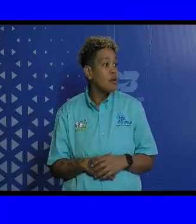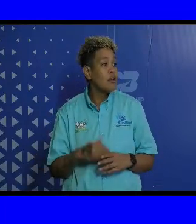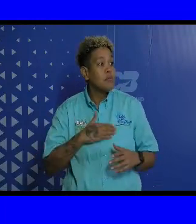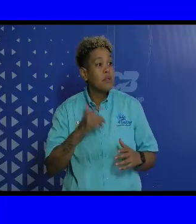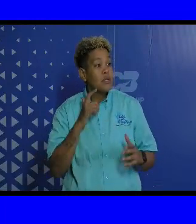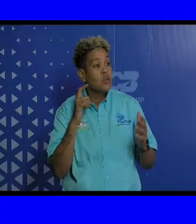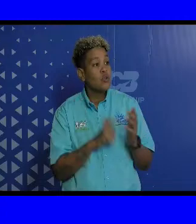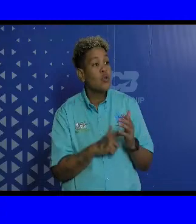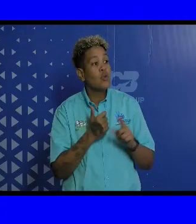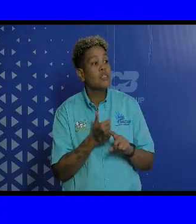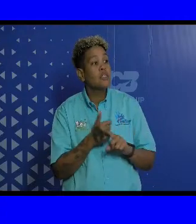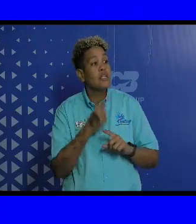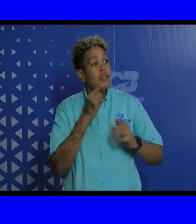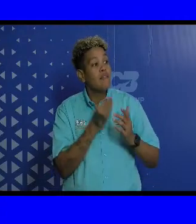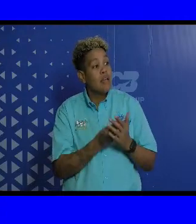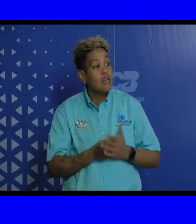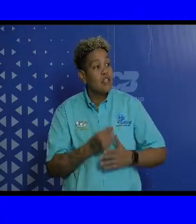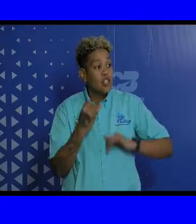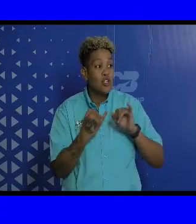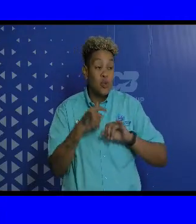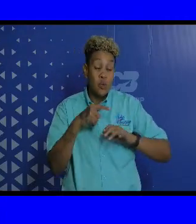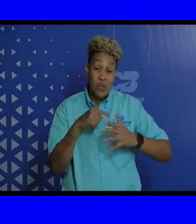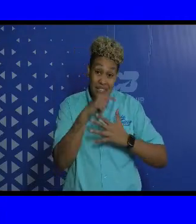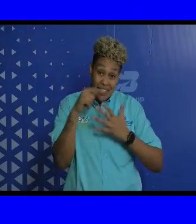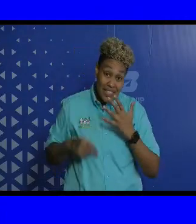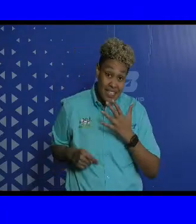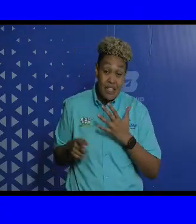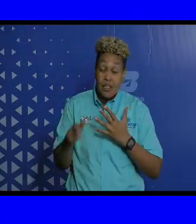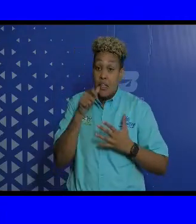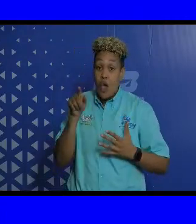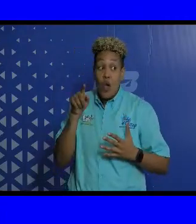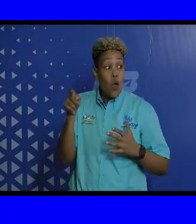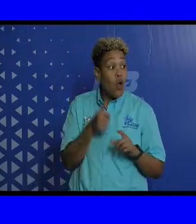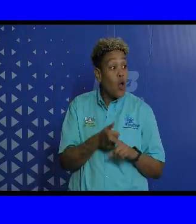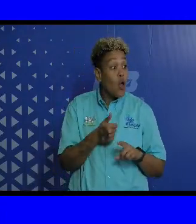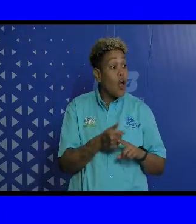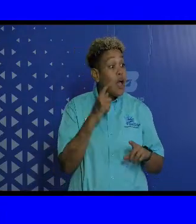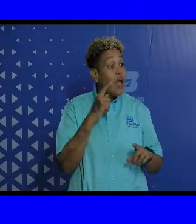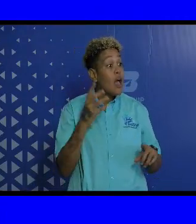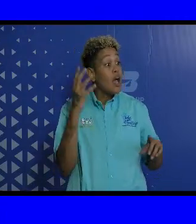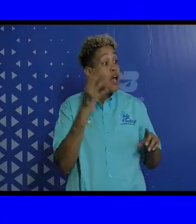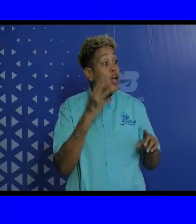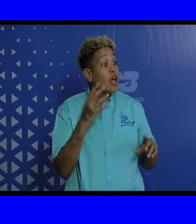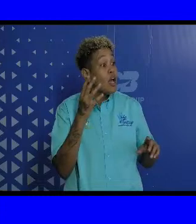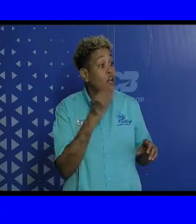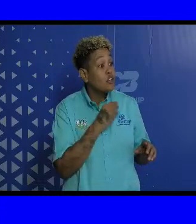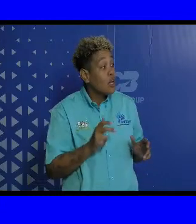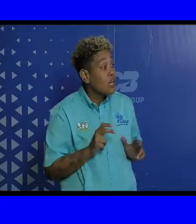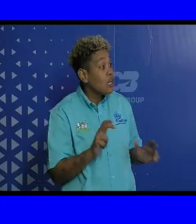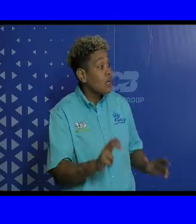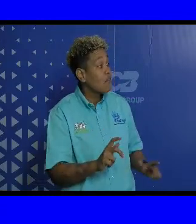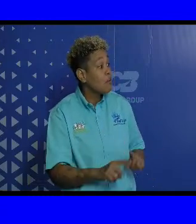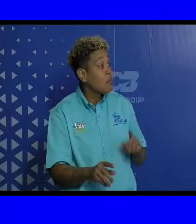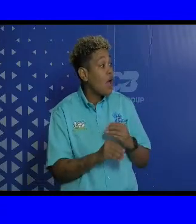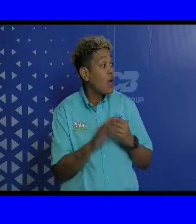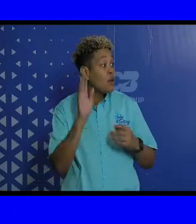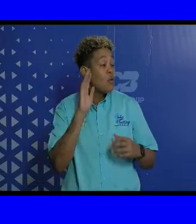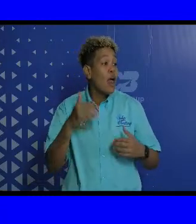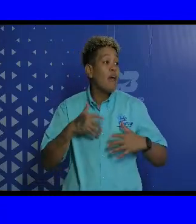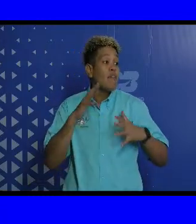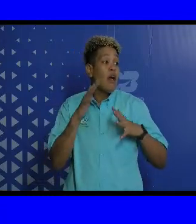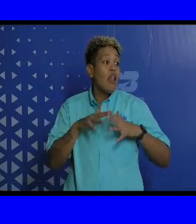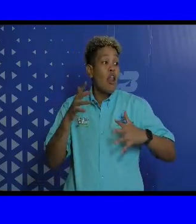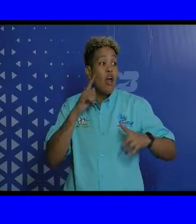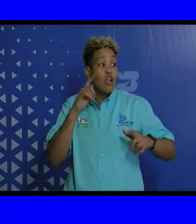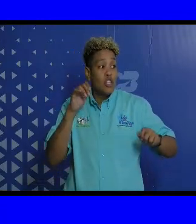Please note that a financial institution with these metrics is not only an attractive investment, but it would have lots of